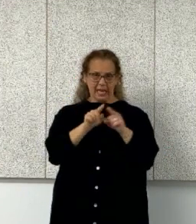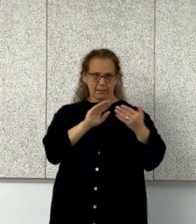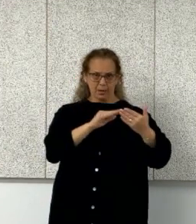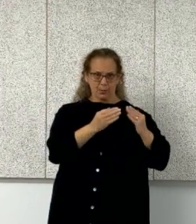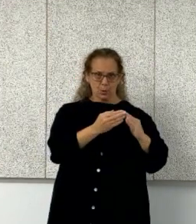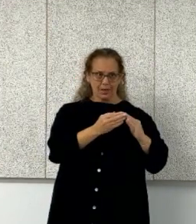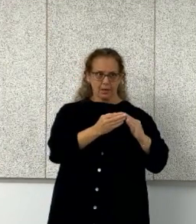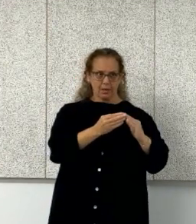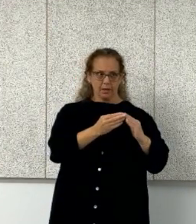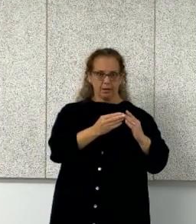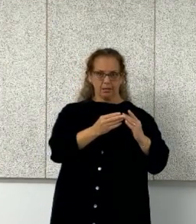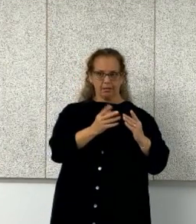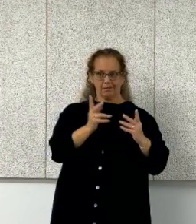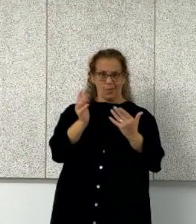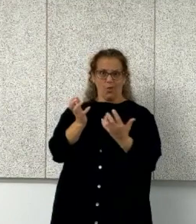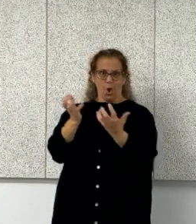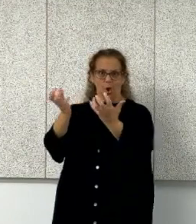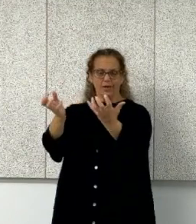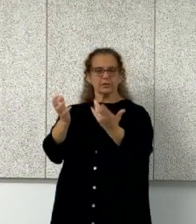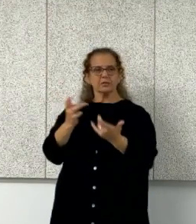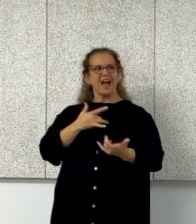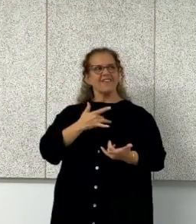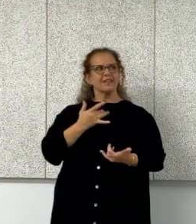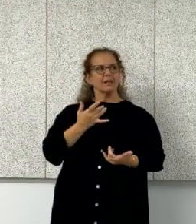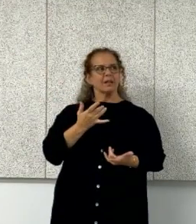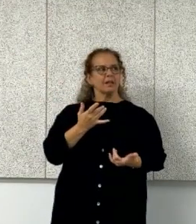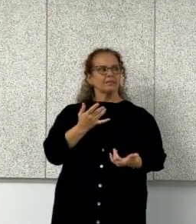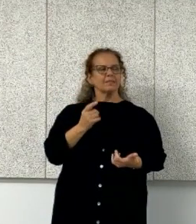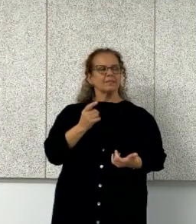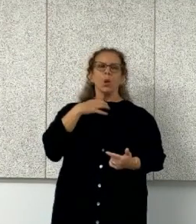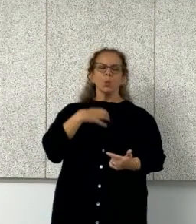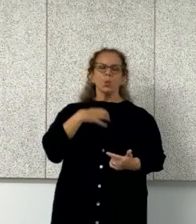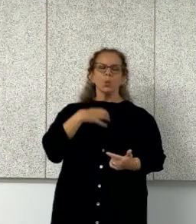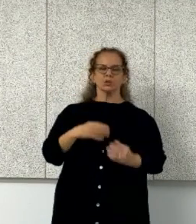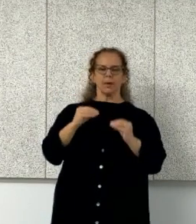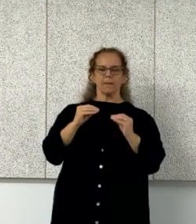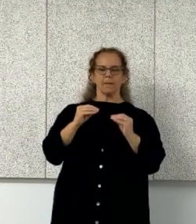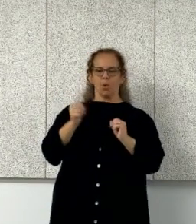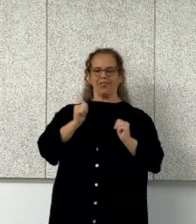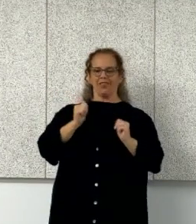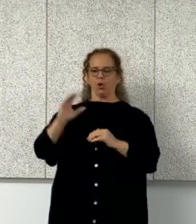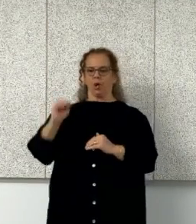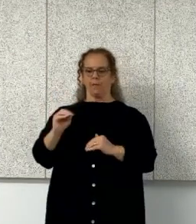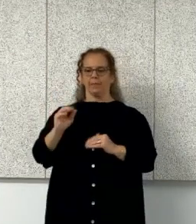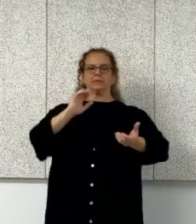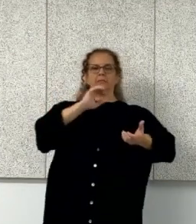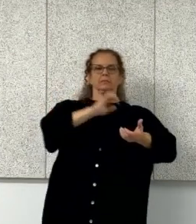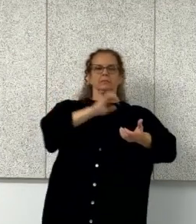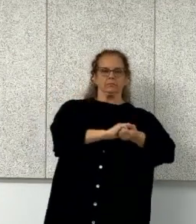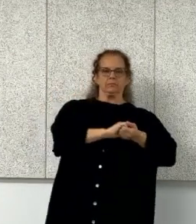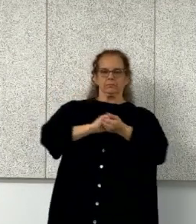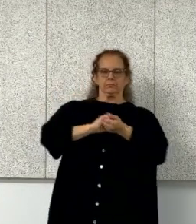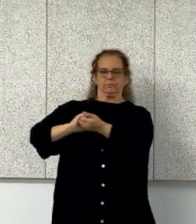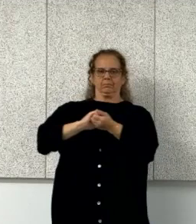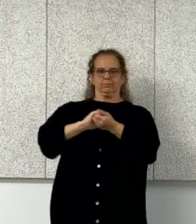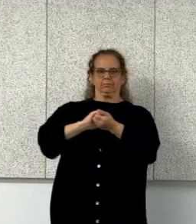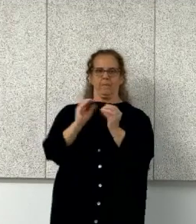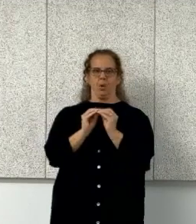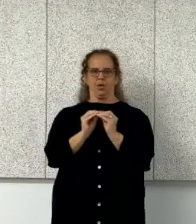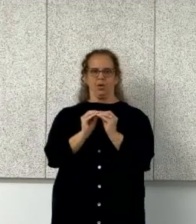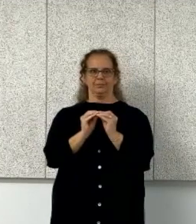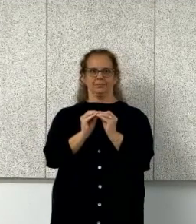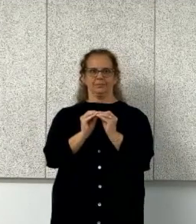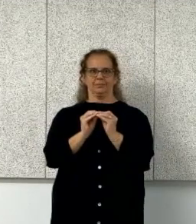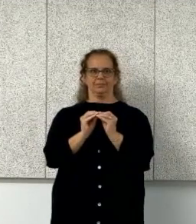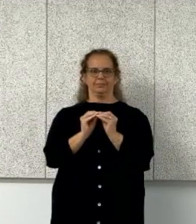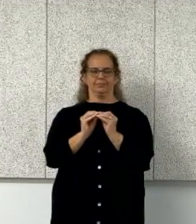wish there was more kind of collegiality or, you know, collaboration on the top level about